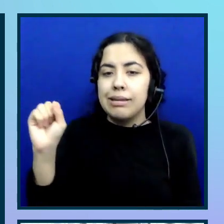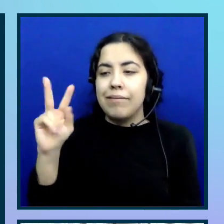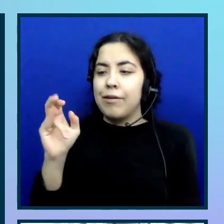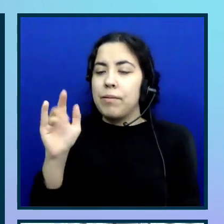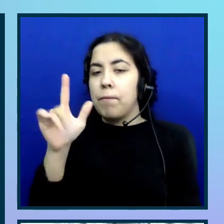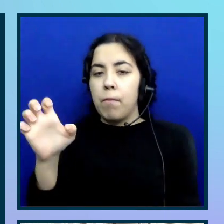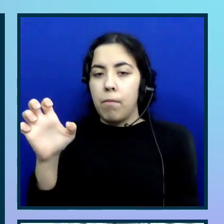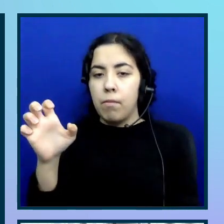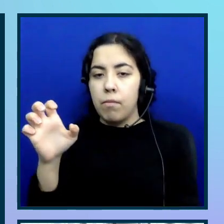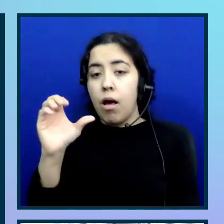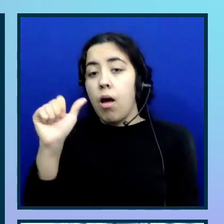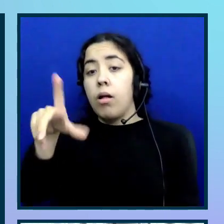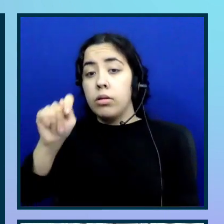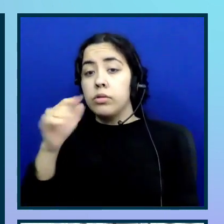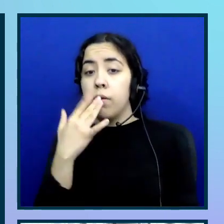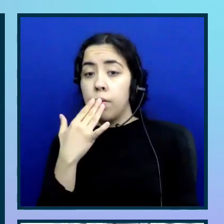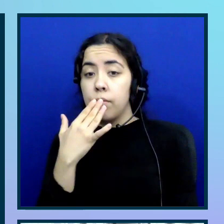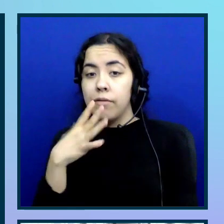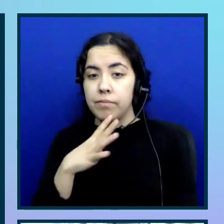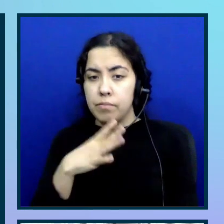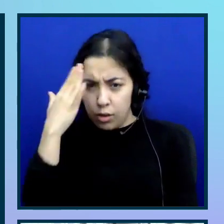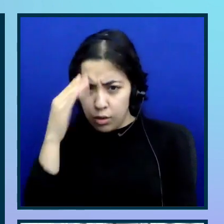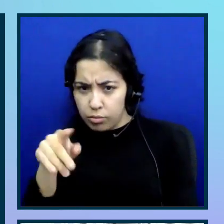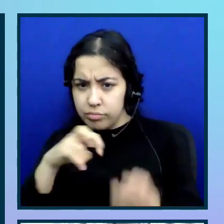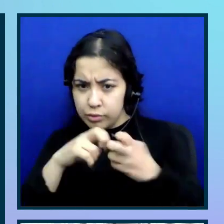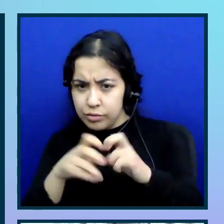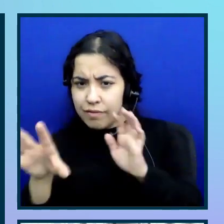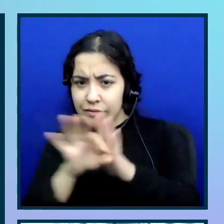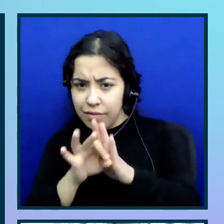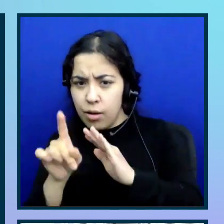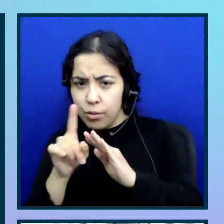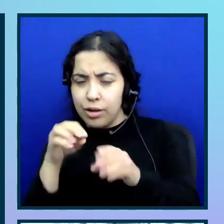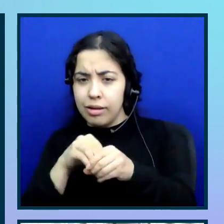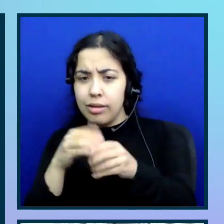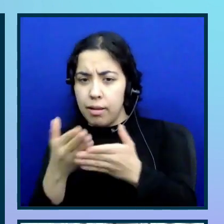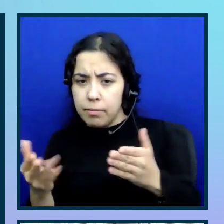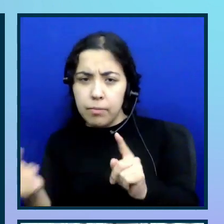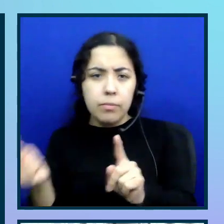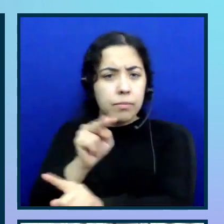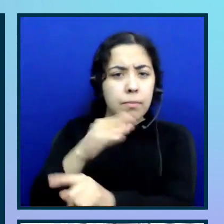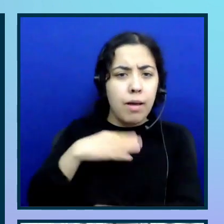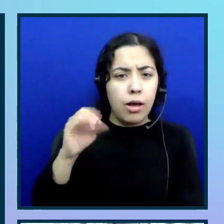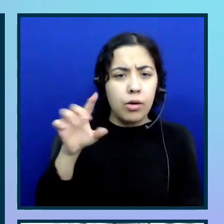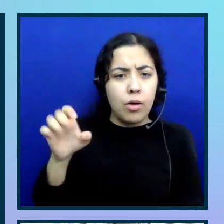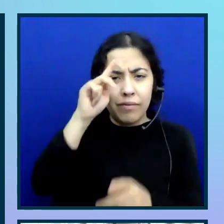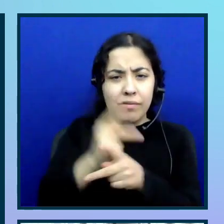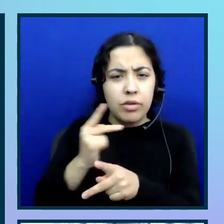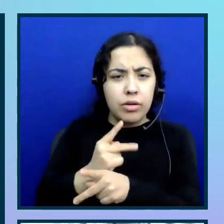accent alt color. So now I can know where this issue is located on the element. I can go back to my code and figure out,